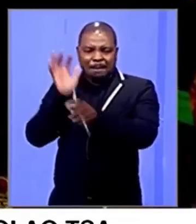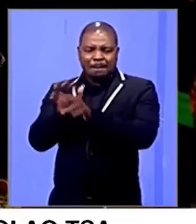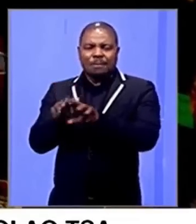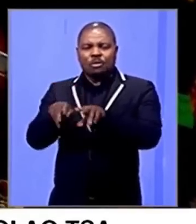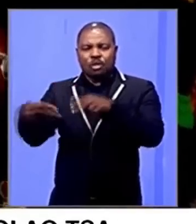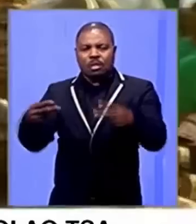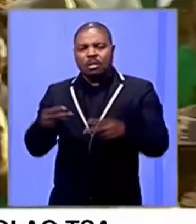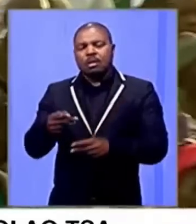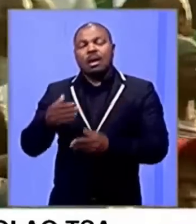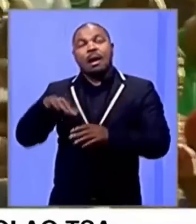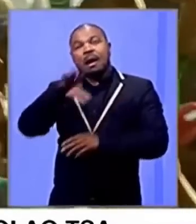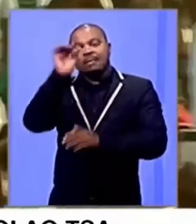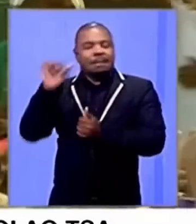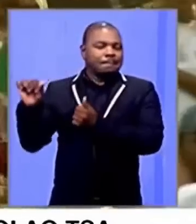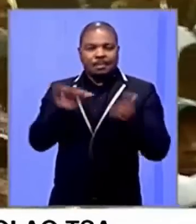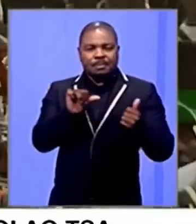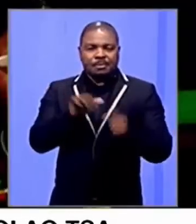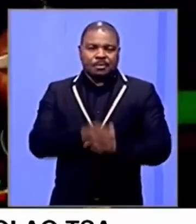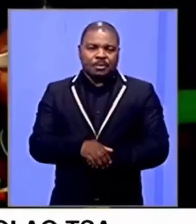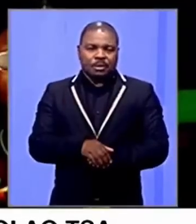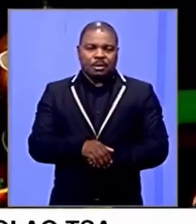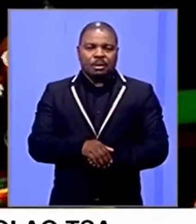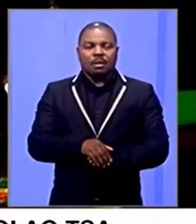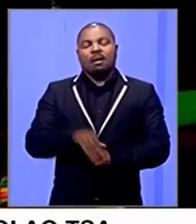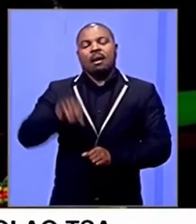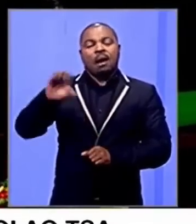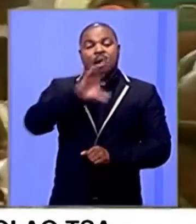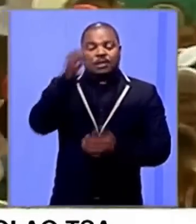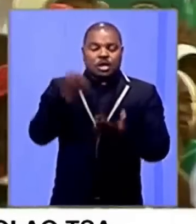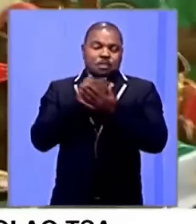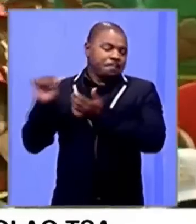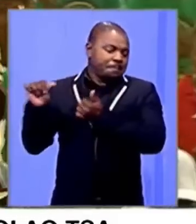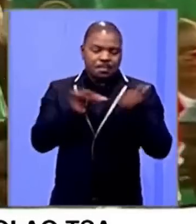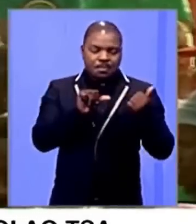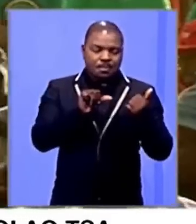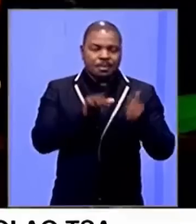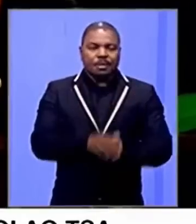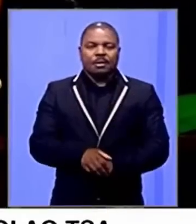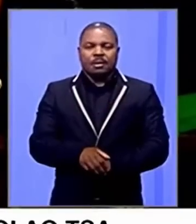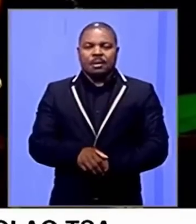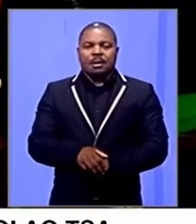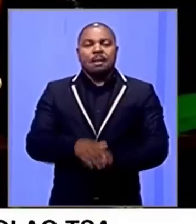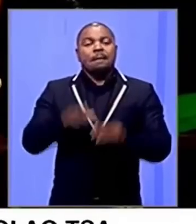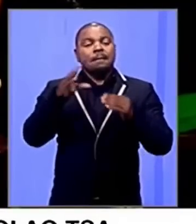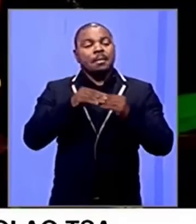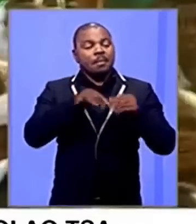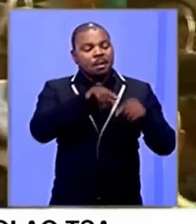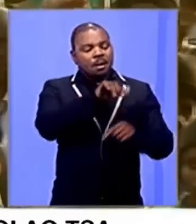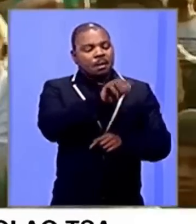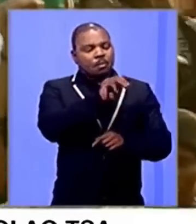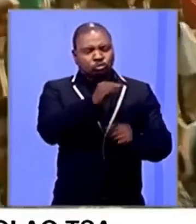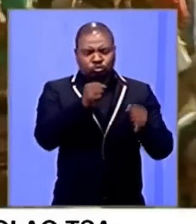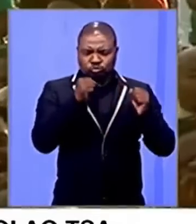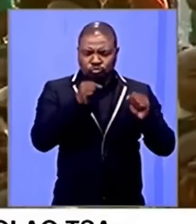Africa, maibuye. Maubuye umnotho Africa, maubuye. Qina member yami